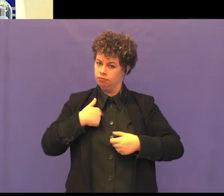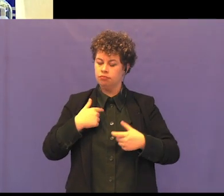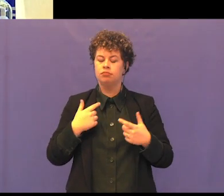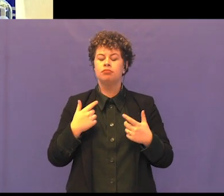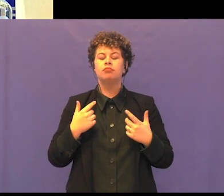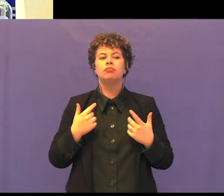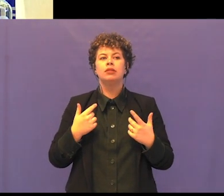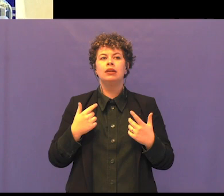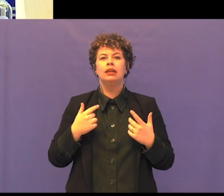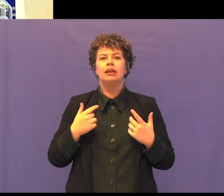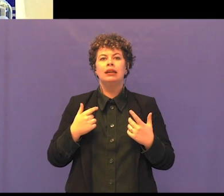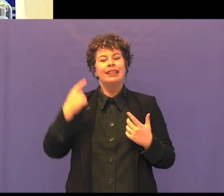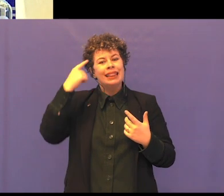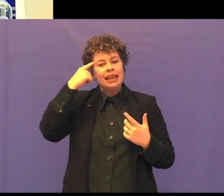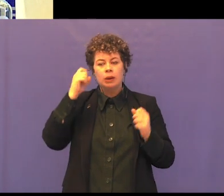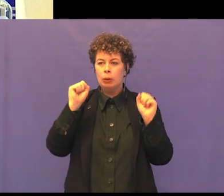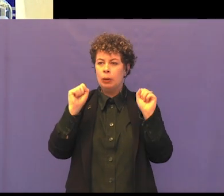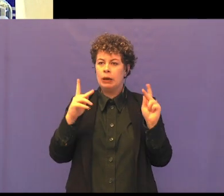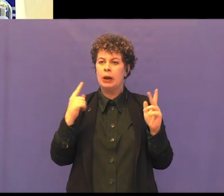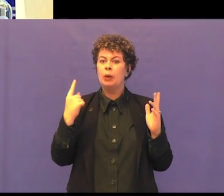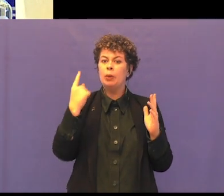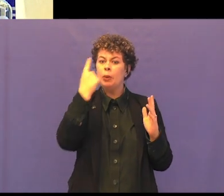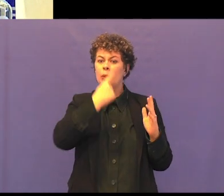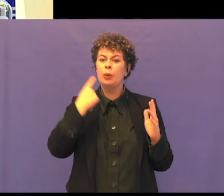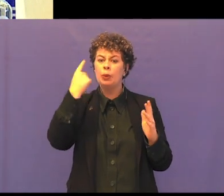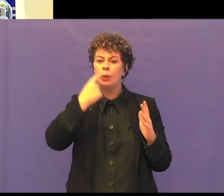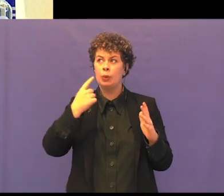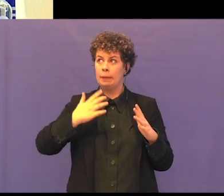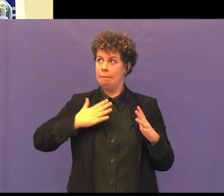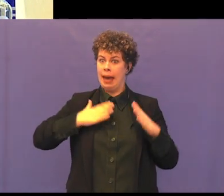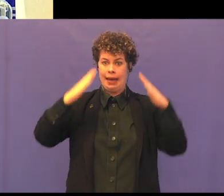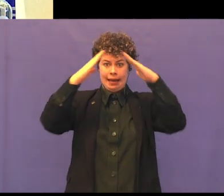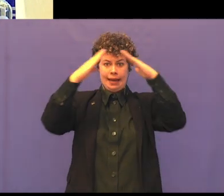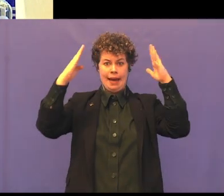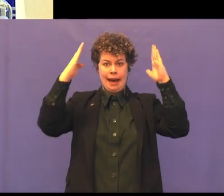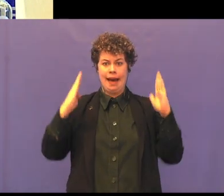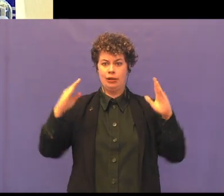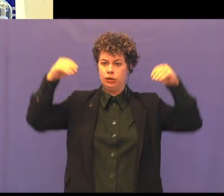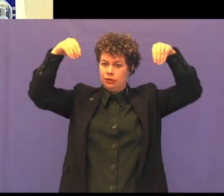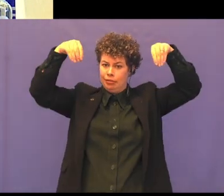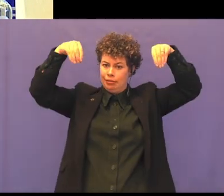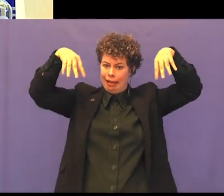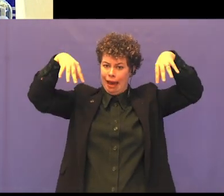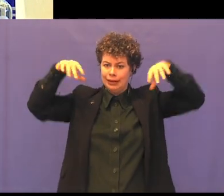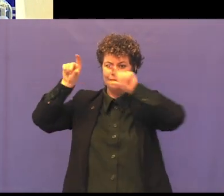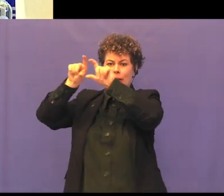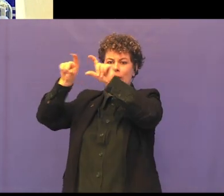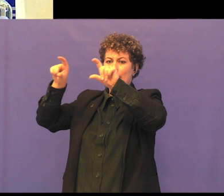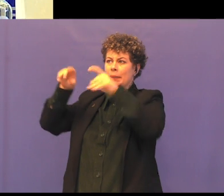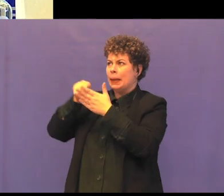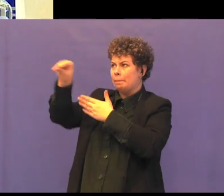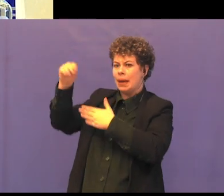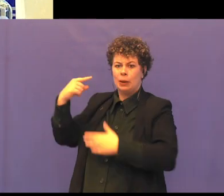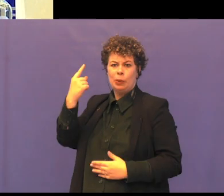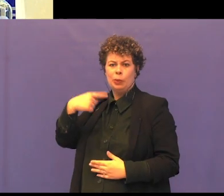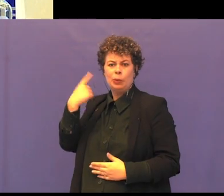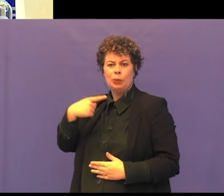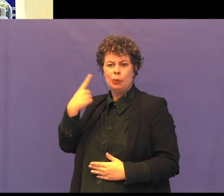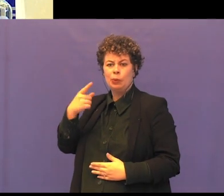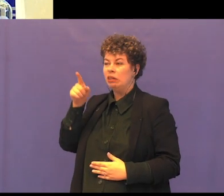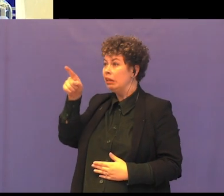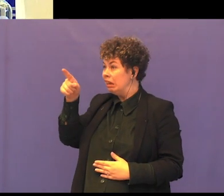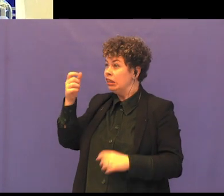I always, so in other words, can you switch to an energy provider that depends a lot more on